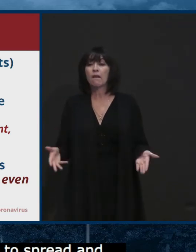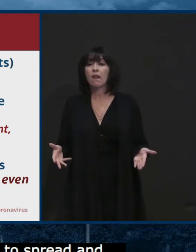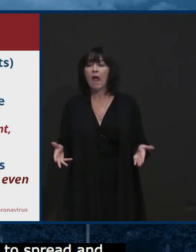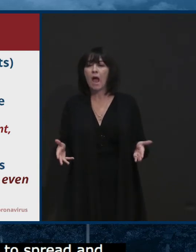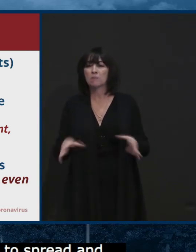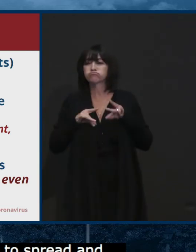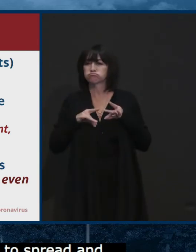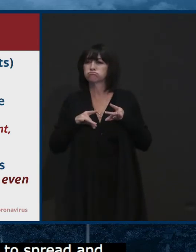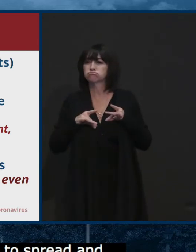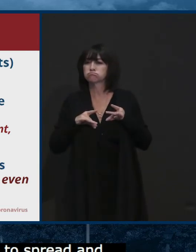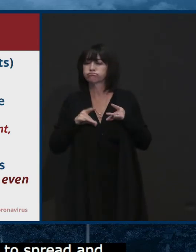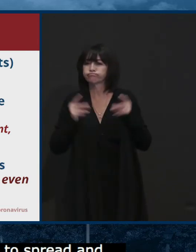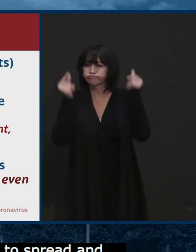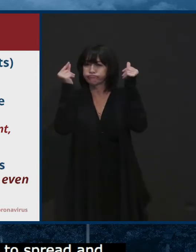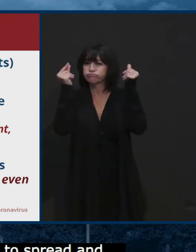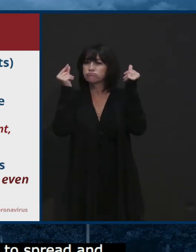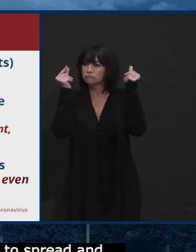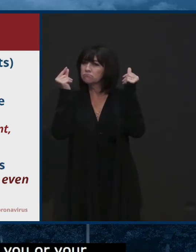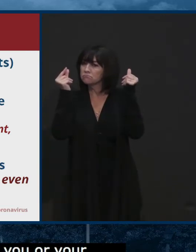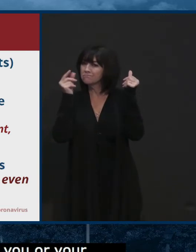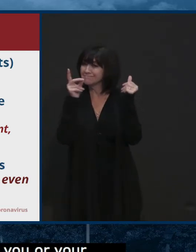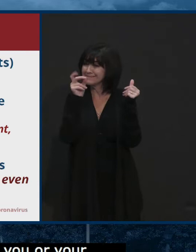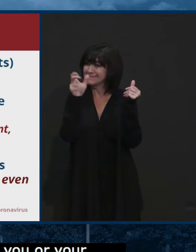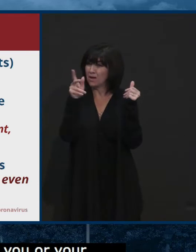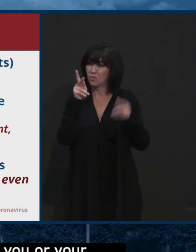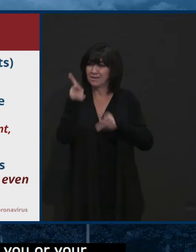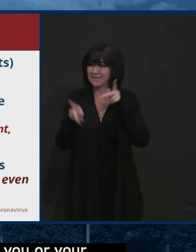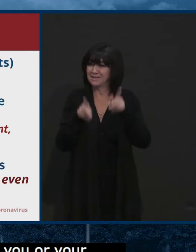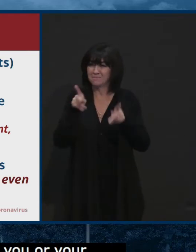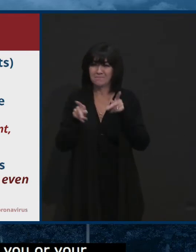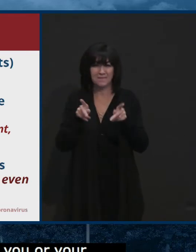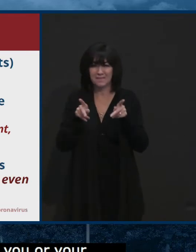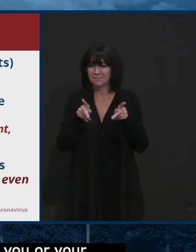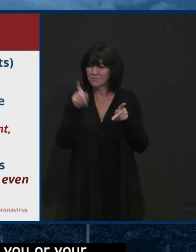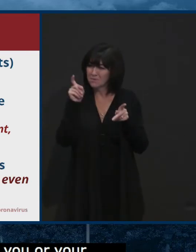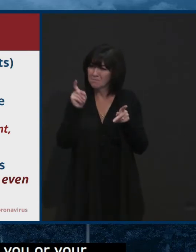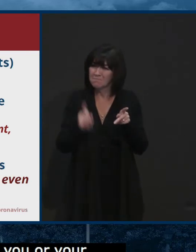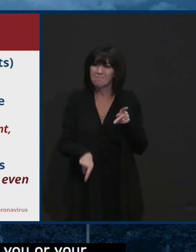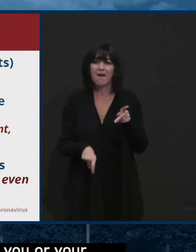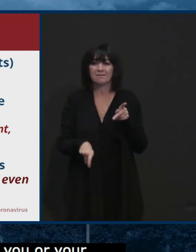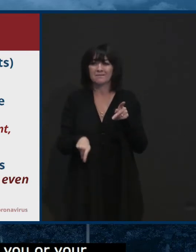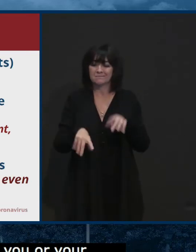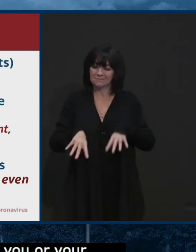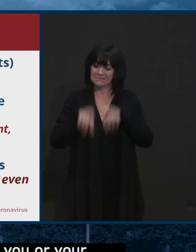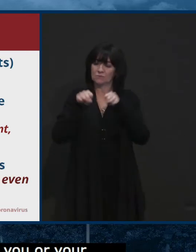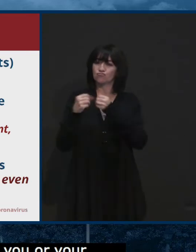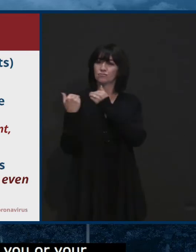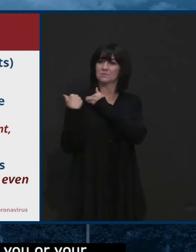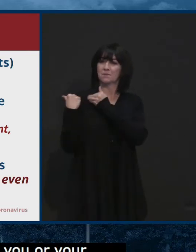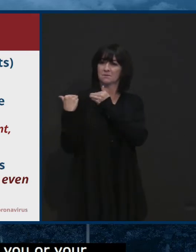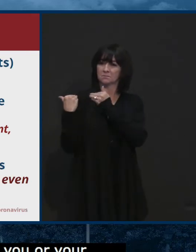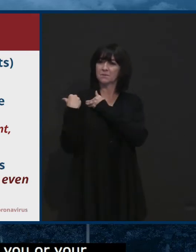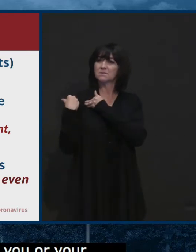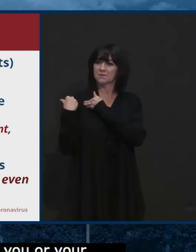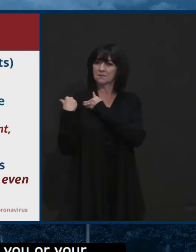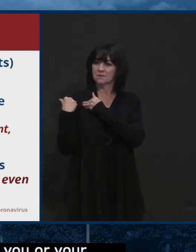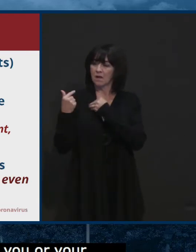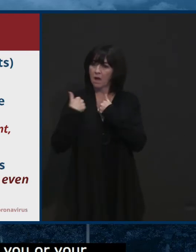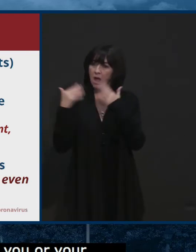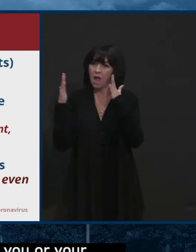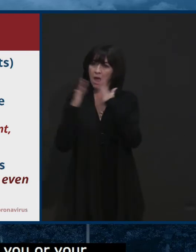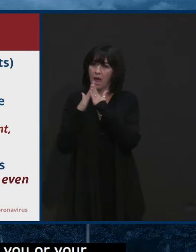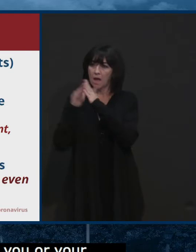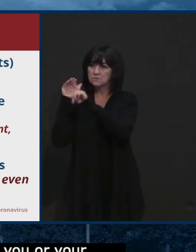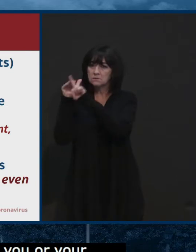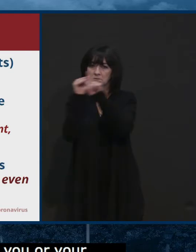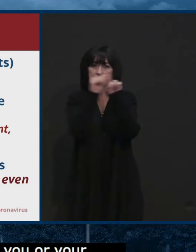as Delawareans have a responsibility and the ability to help us turn this around, and we are asking that you help us so we don't have